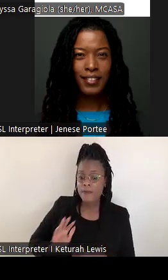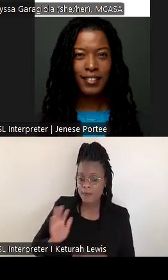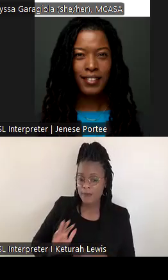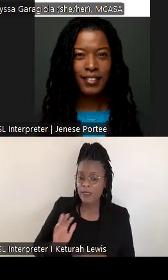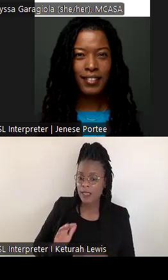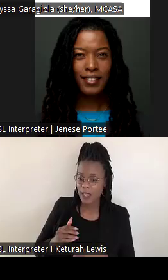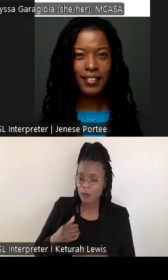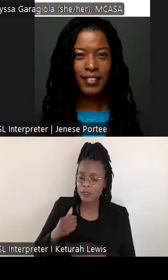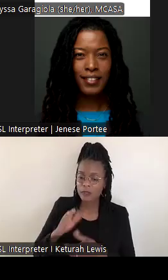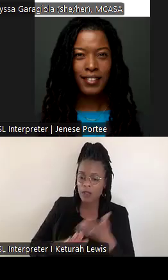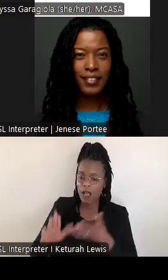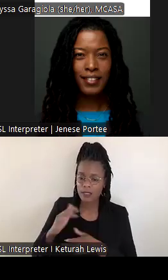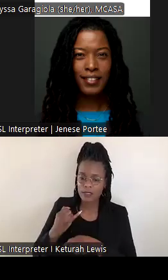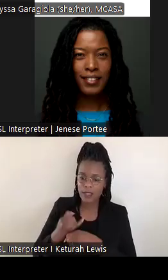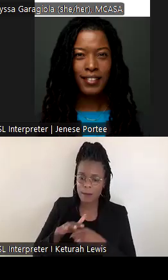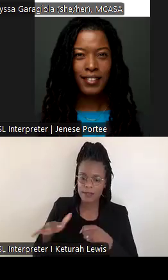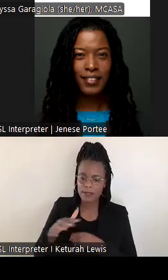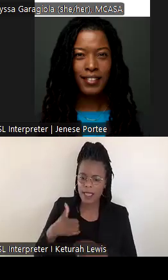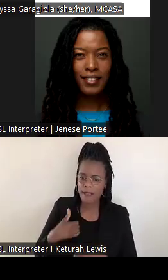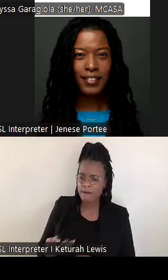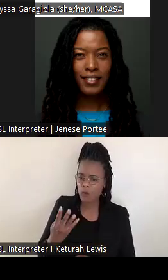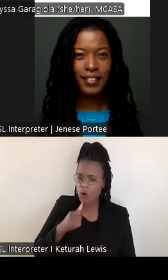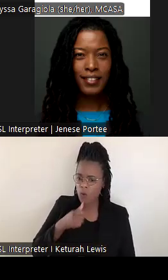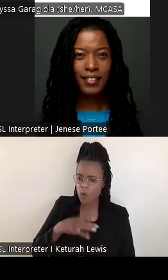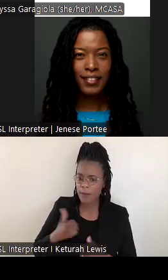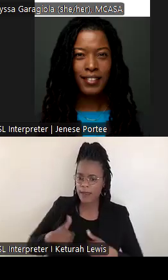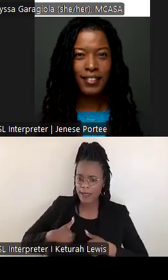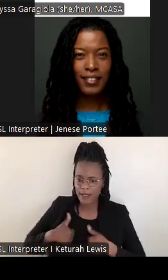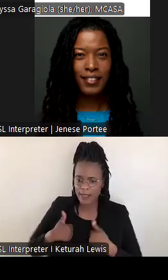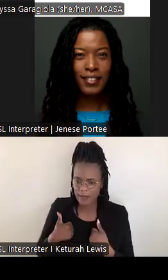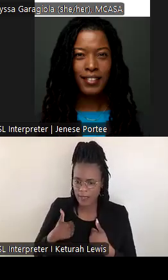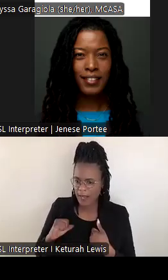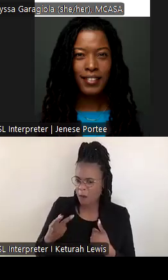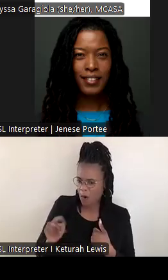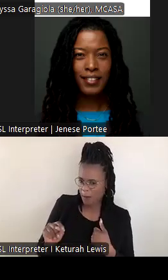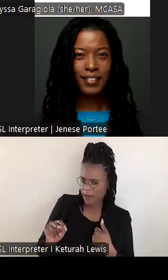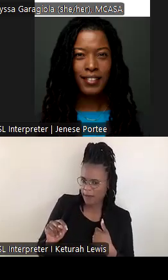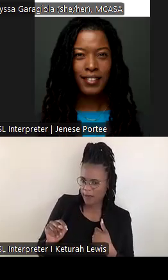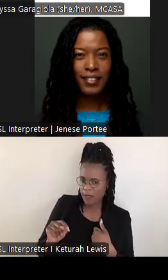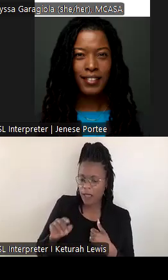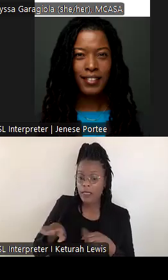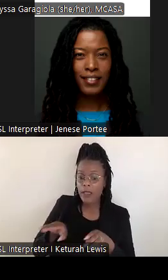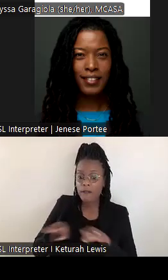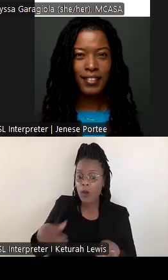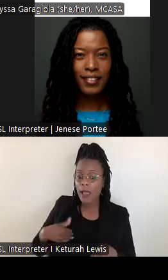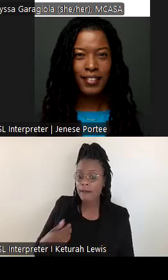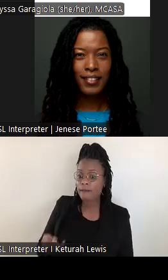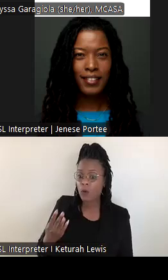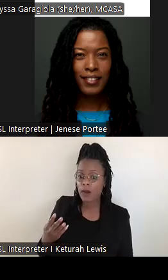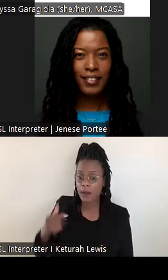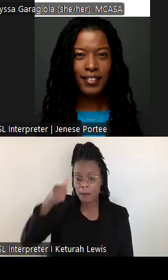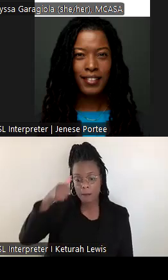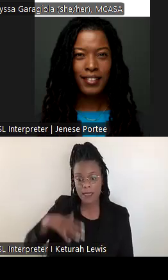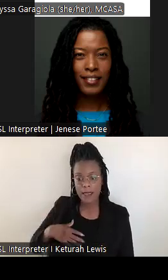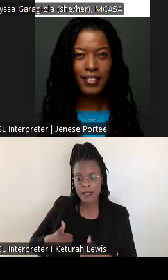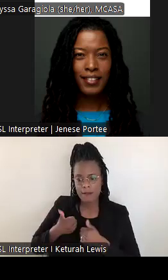little suite apartment. And on their floor, there were four men living down the hall from them. And for the first couple weeks of the semester, these